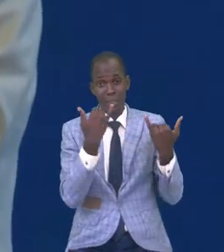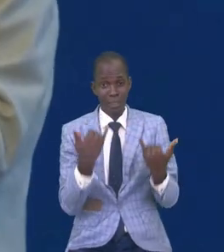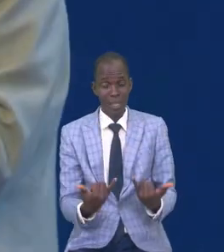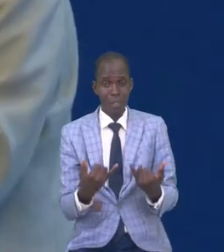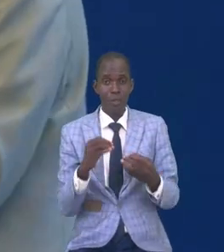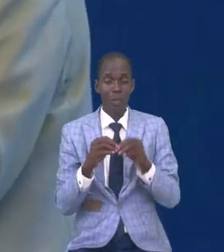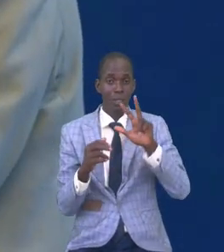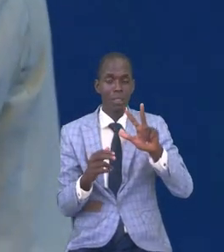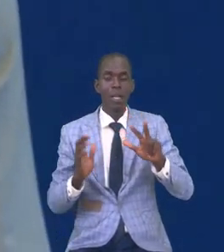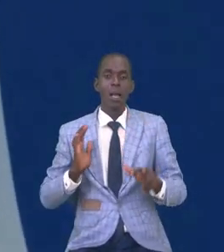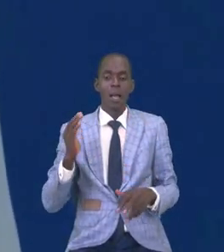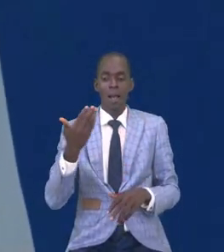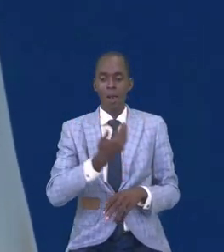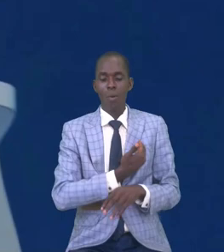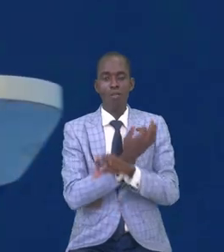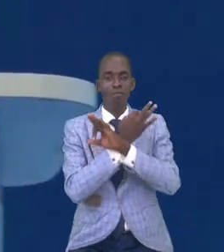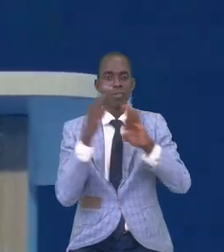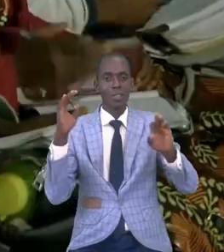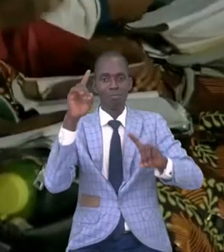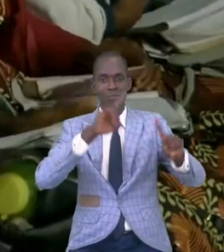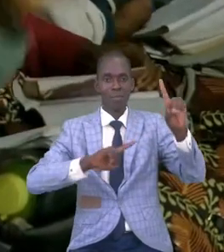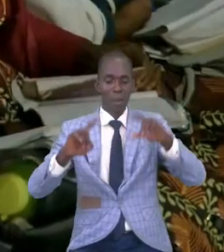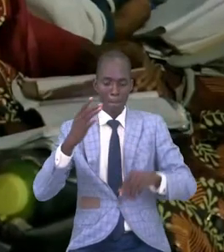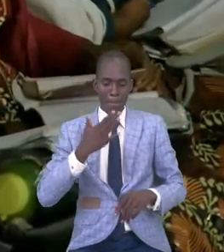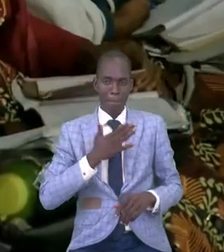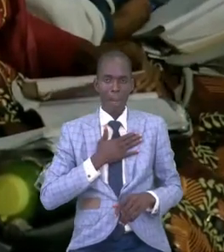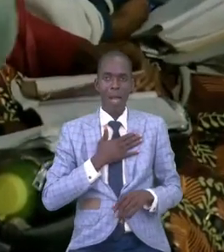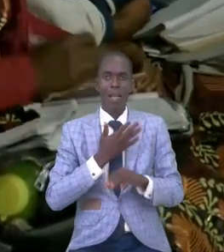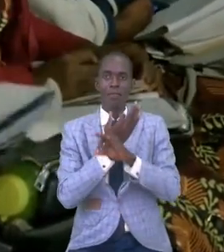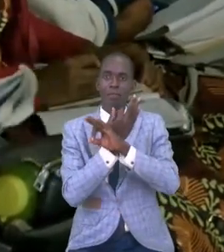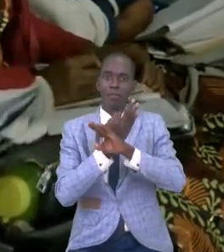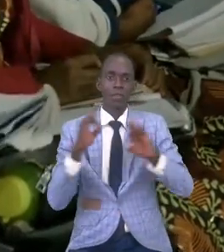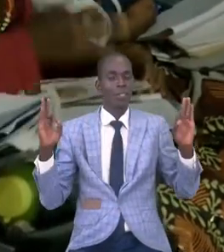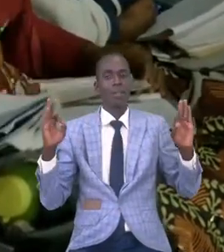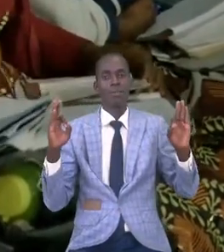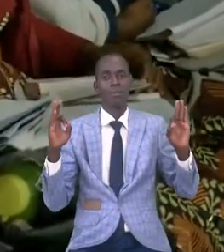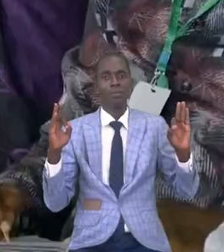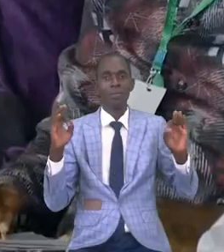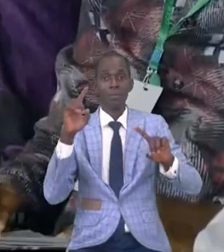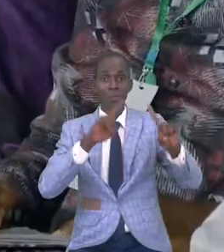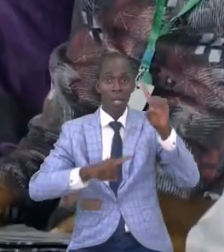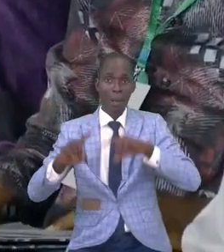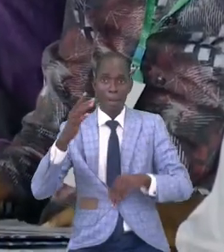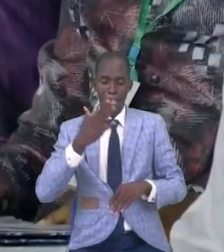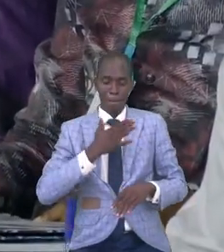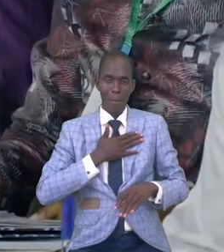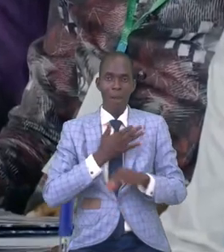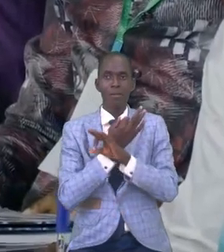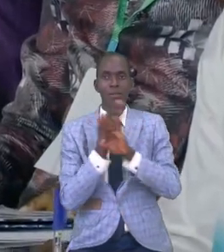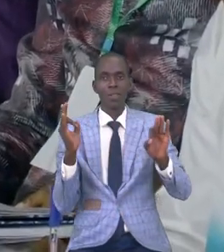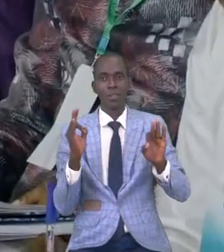our freedom. My freedom. My freedom. Our